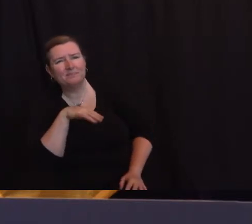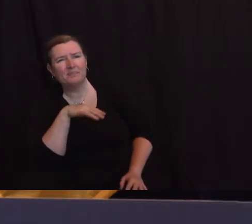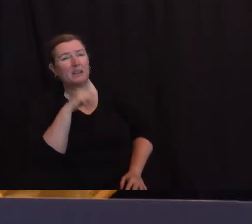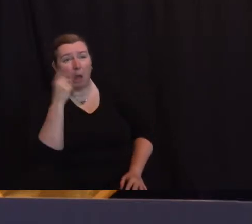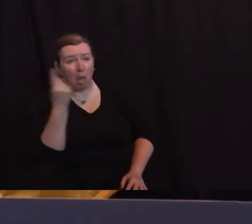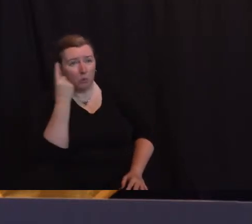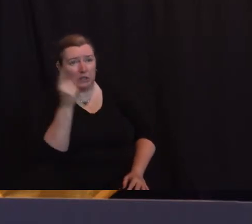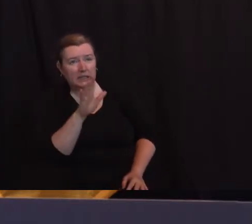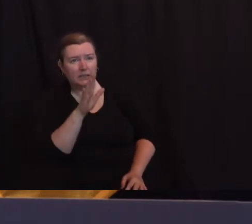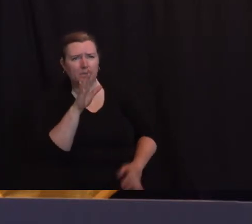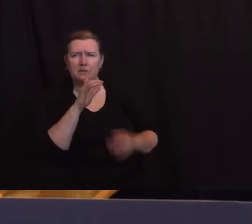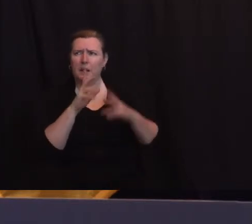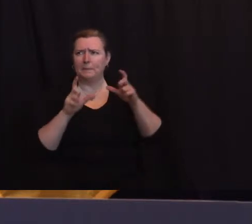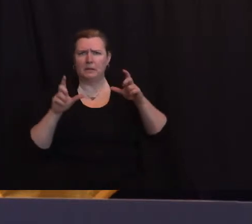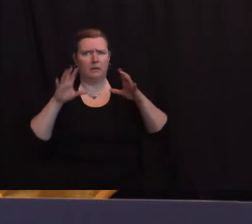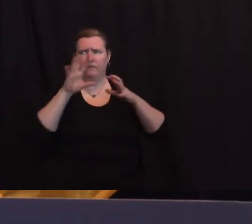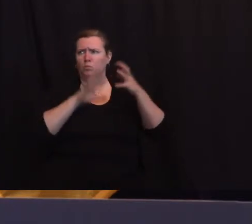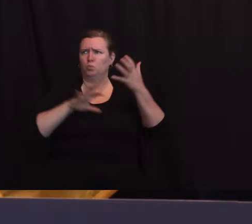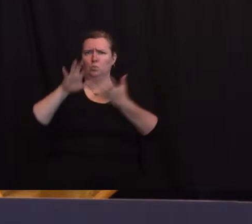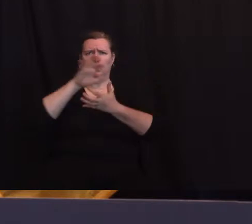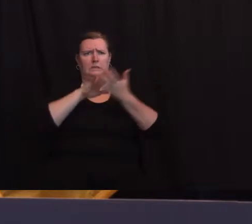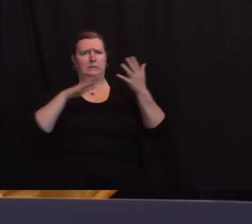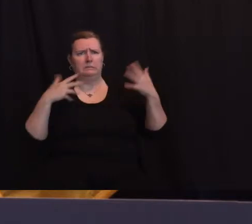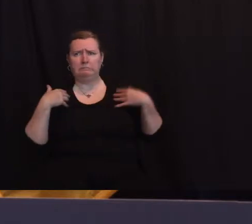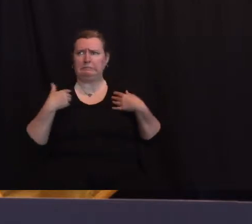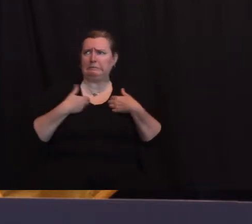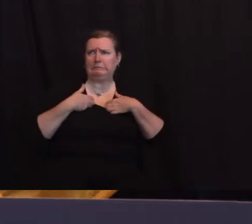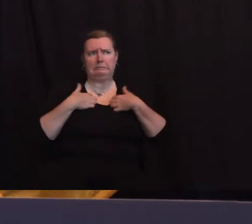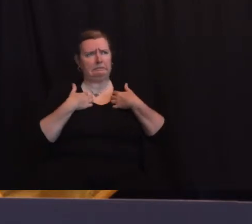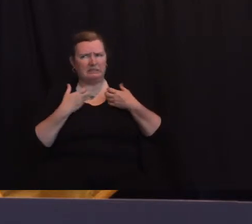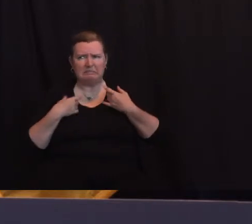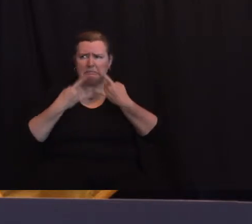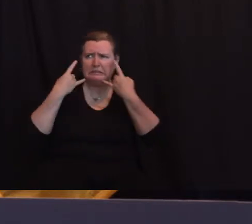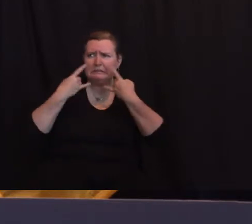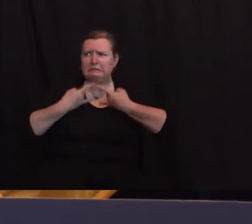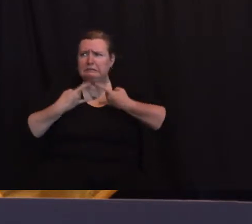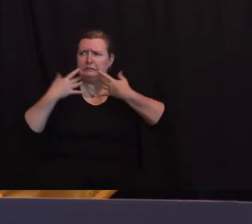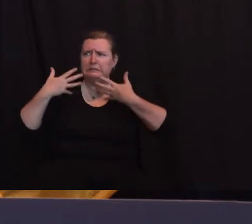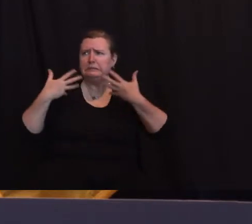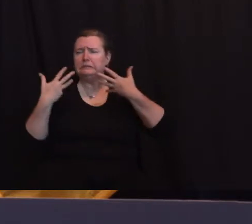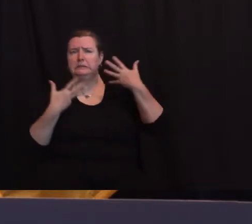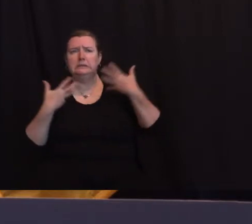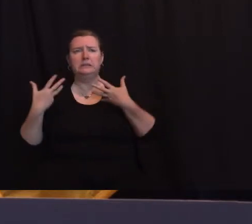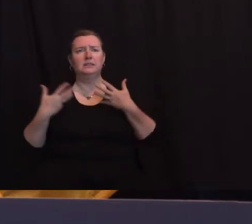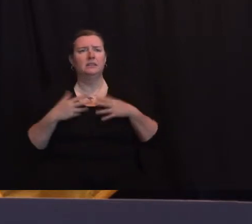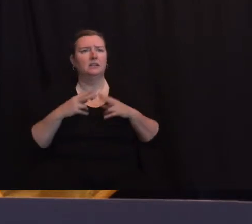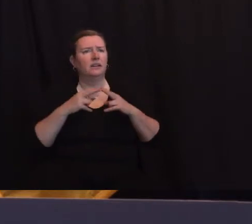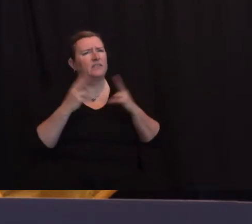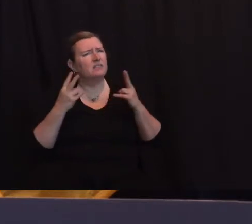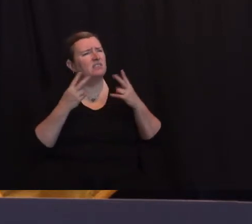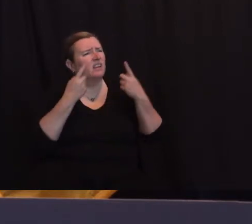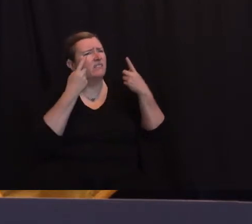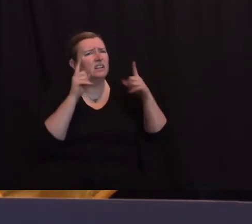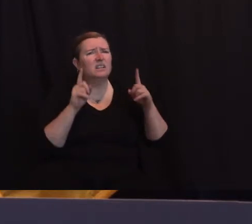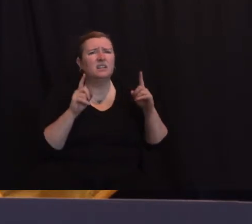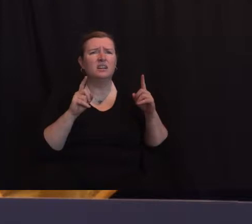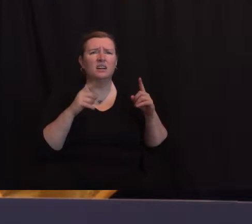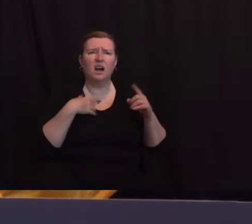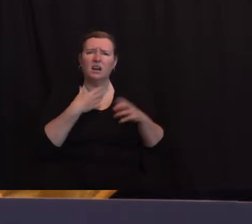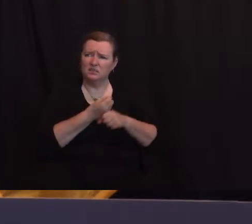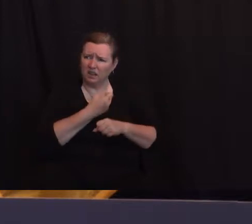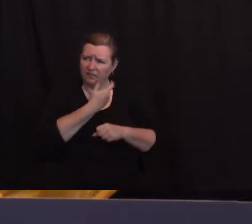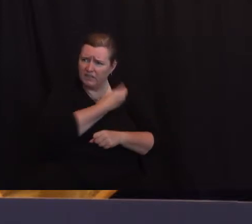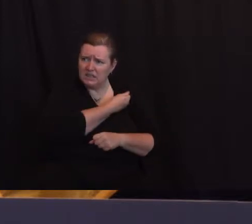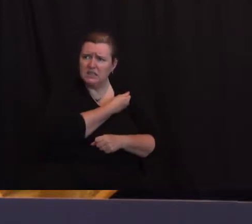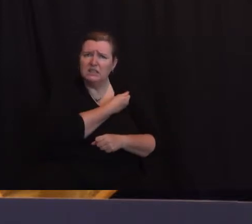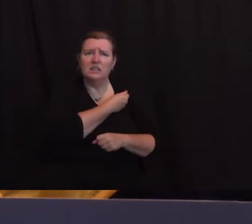by this. They're like, well, okay, the vaccines we heard today, very, very effective. I got my vaccine.